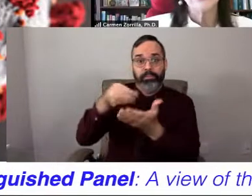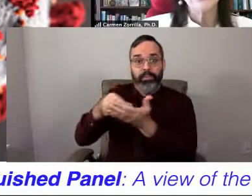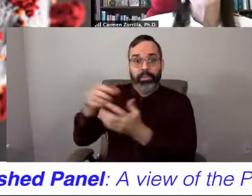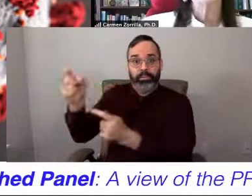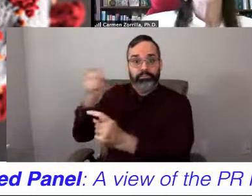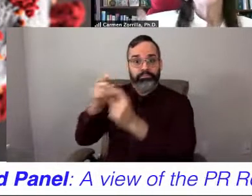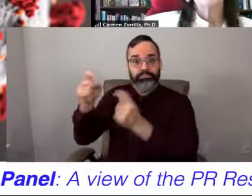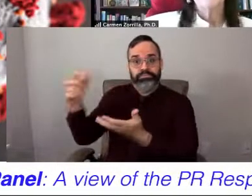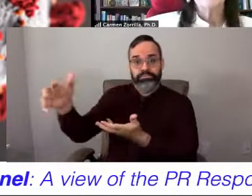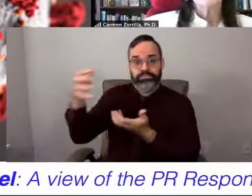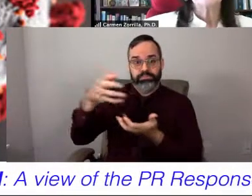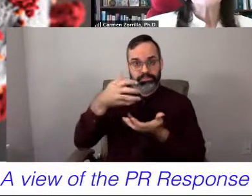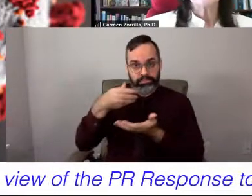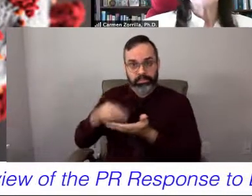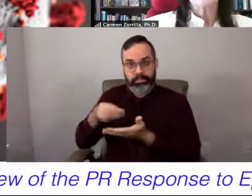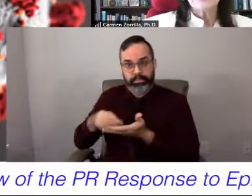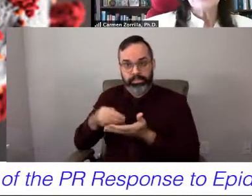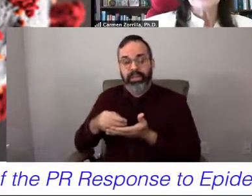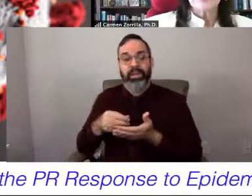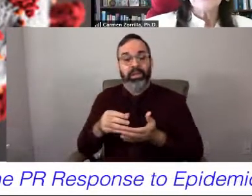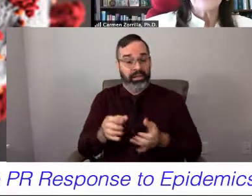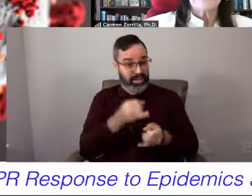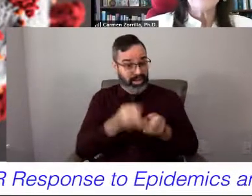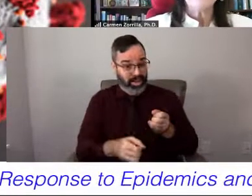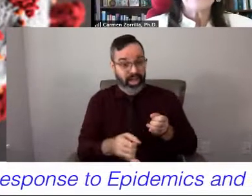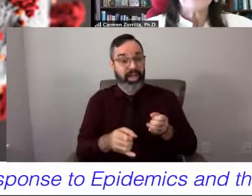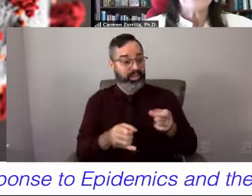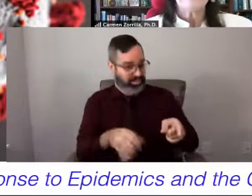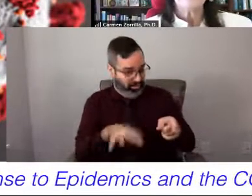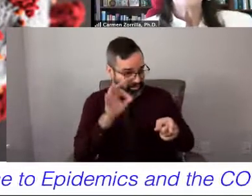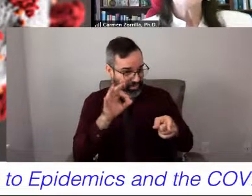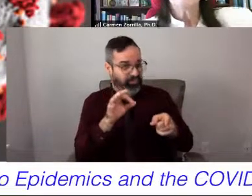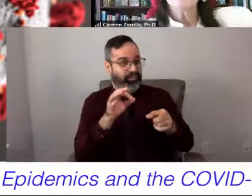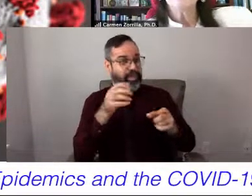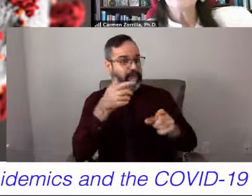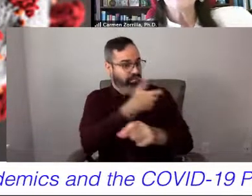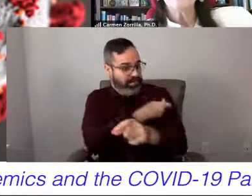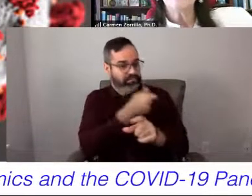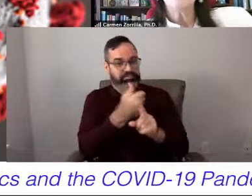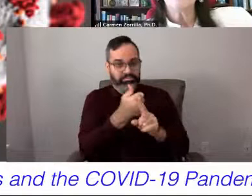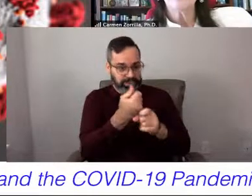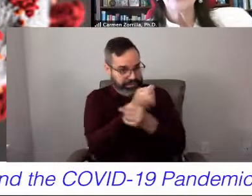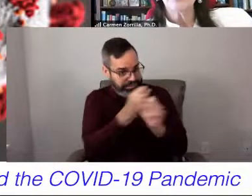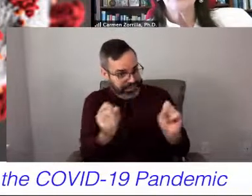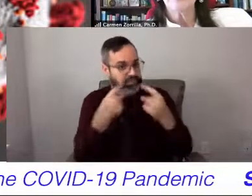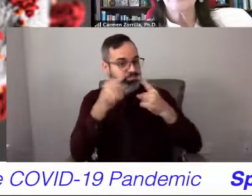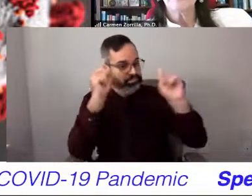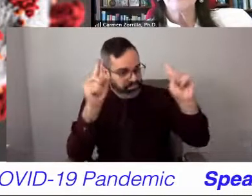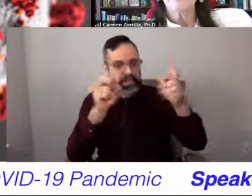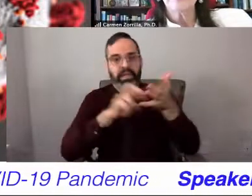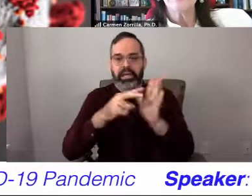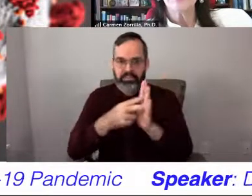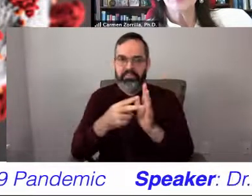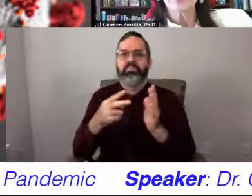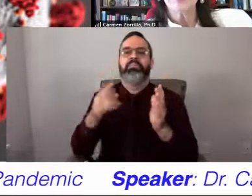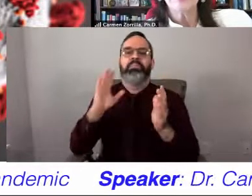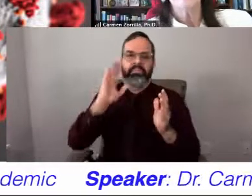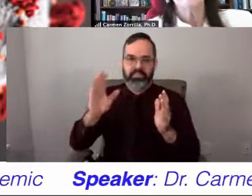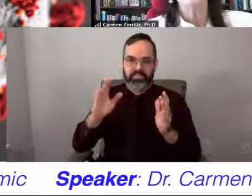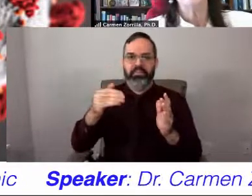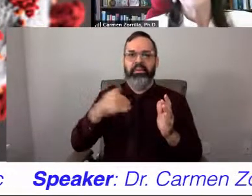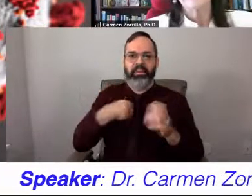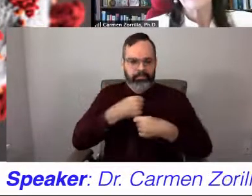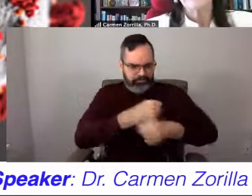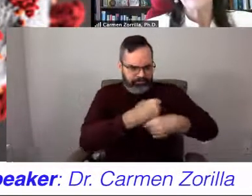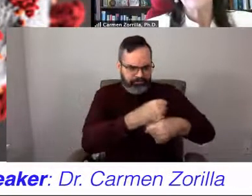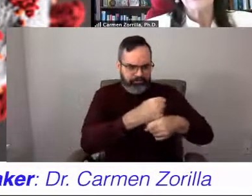study, they find the vaccine which is safe and effective, then they have had the vaccine produced and we could